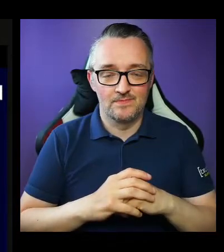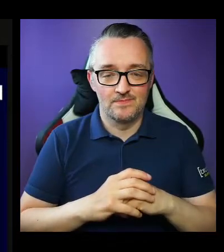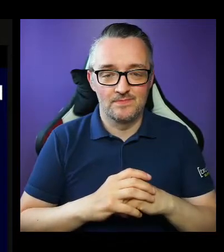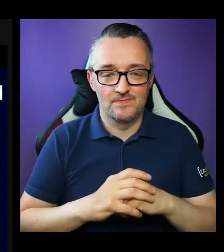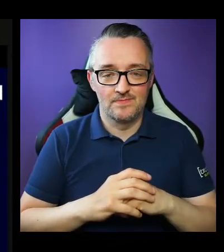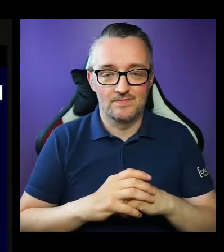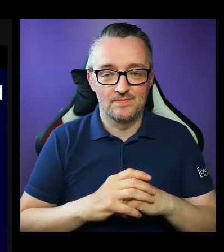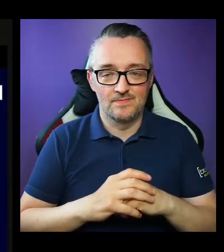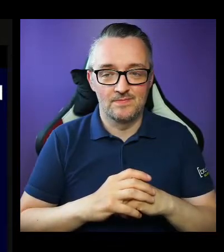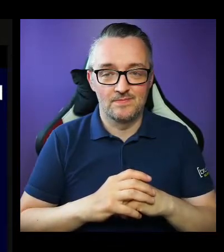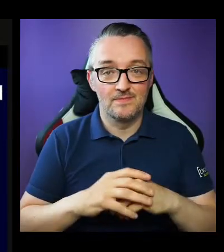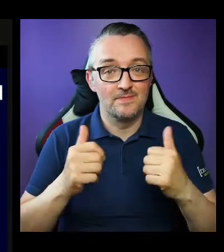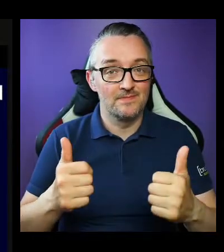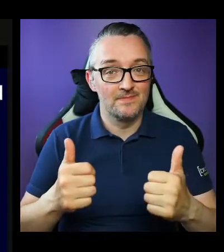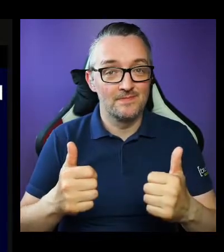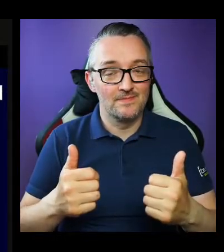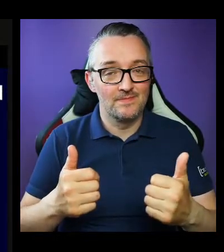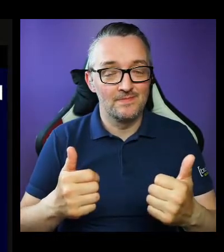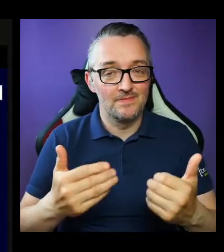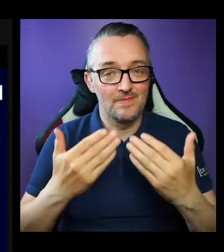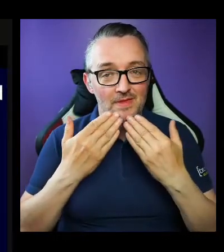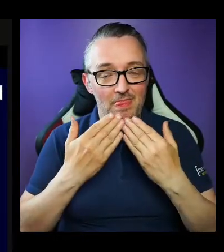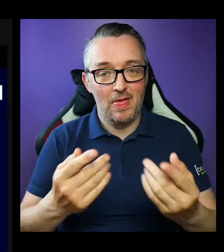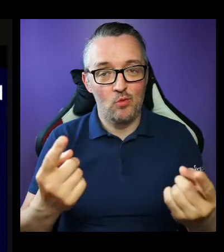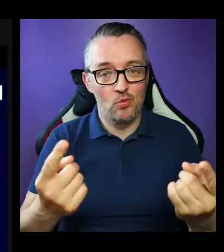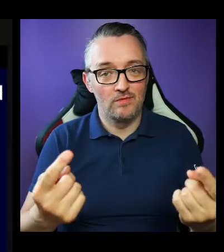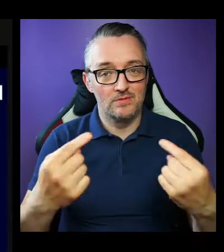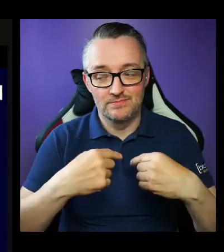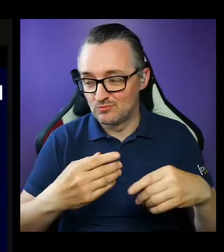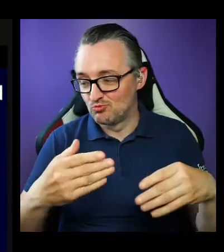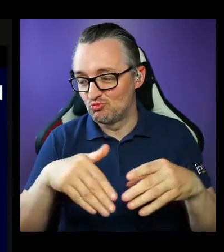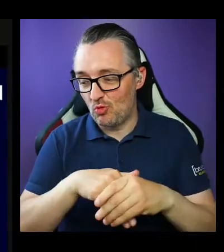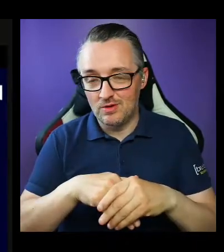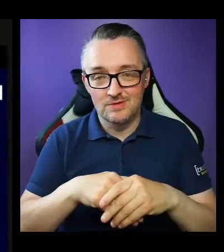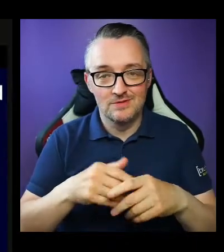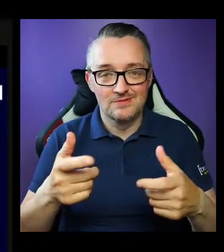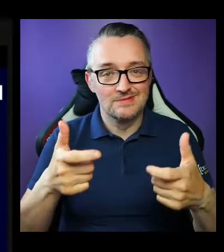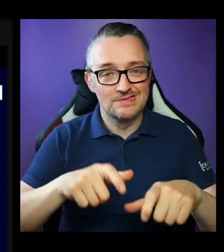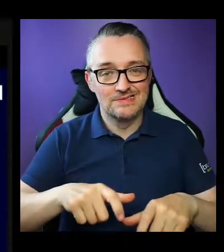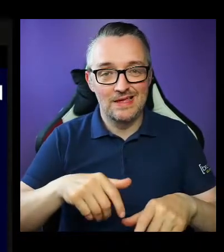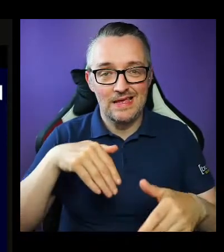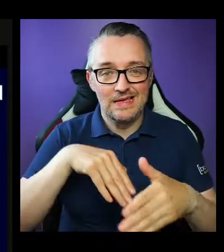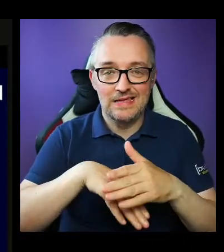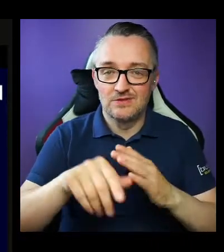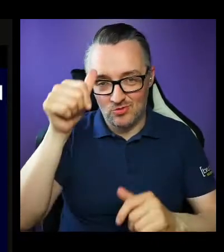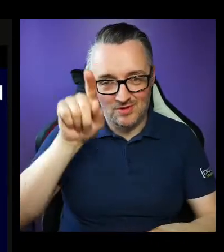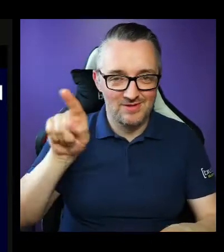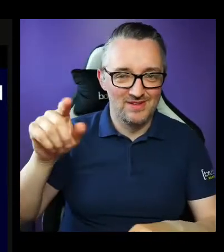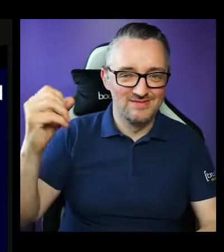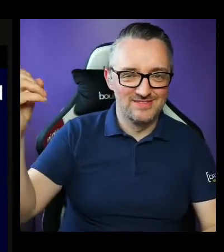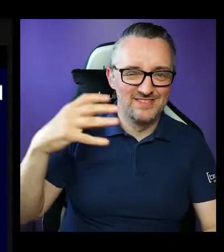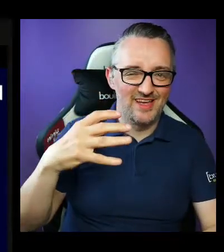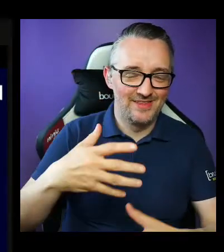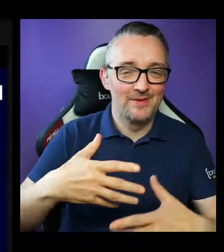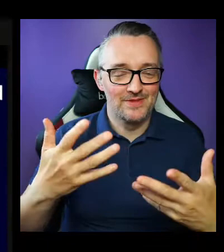right. So yeah, thank you everyone for joining and for staying in on a sunny day.